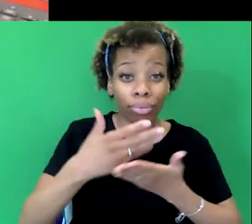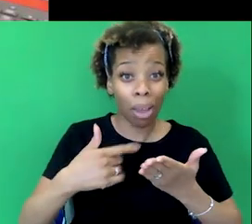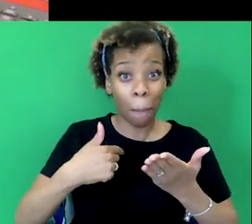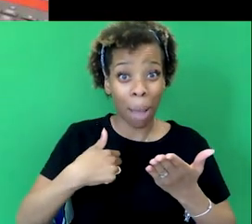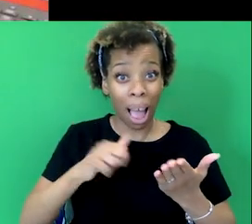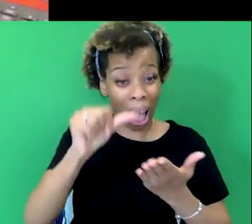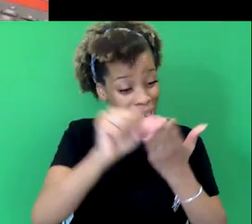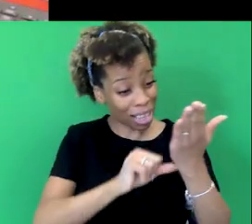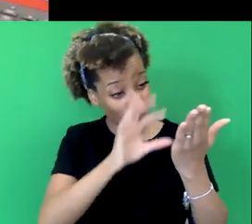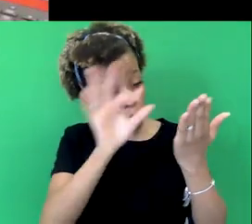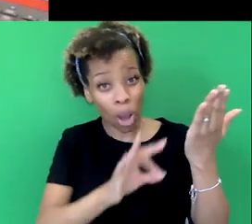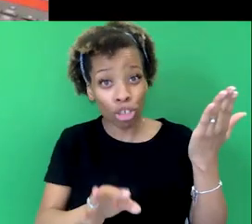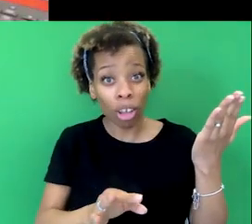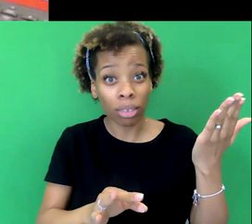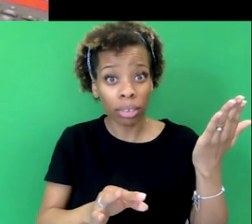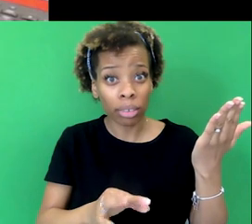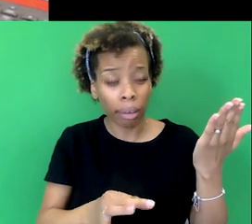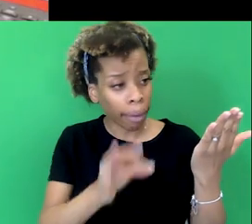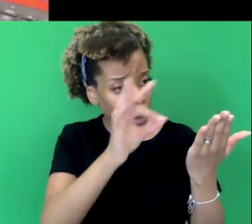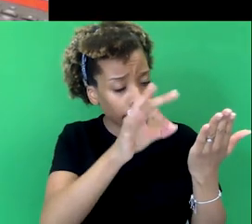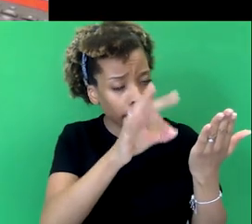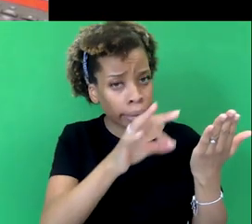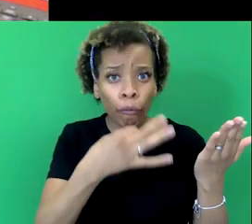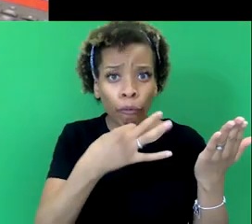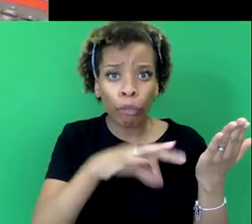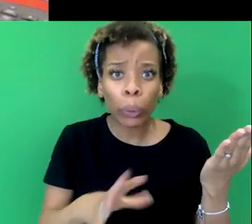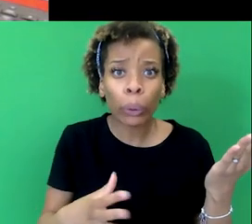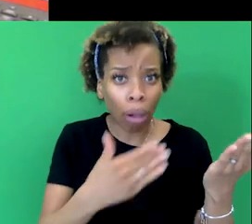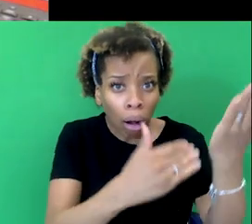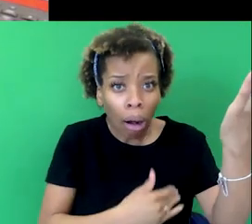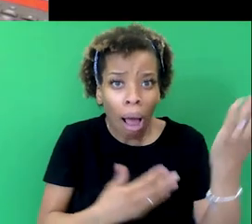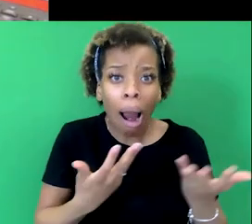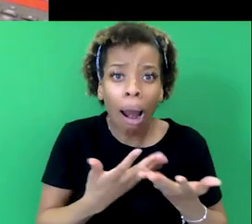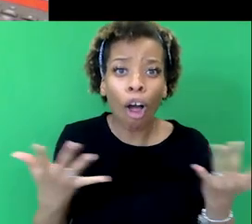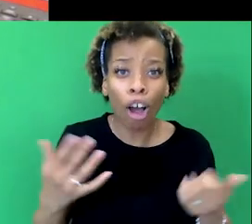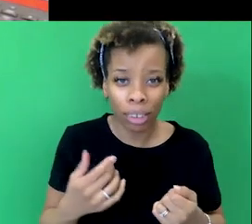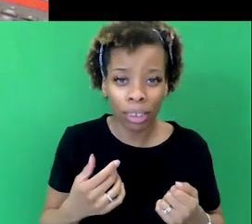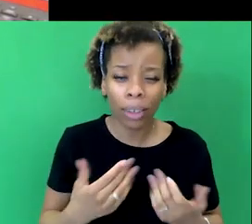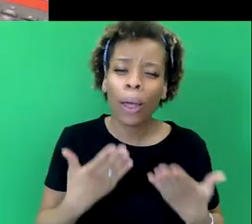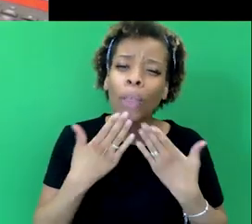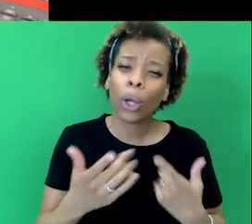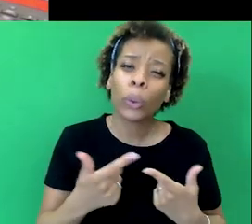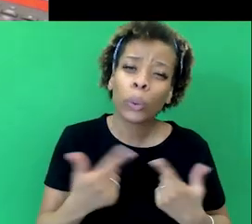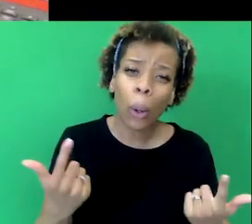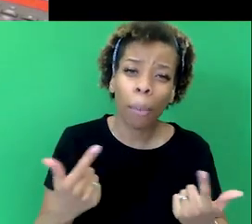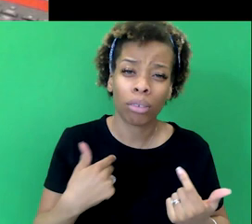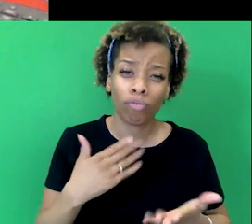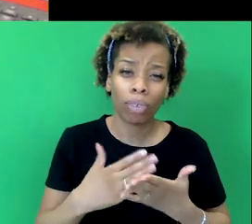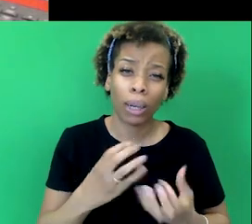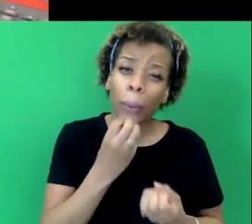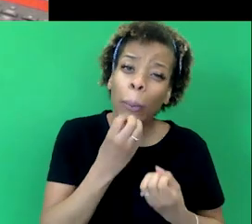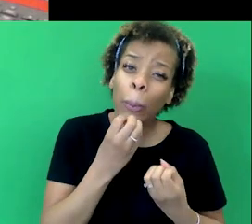is not even quarter way through. But thank you very much. This has been absolutely wonderful